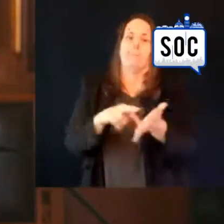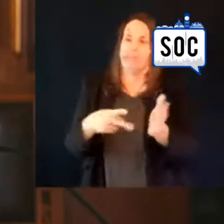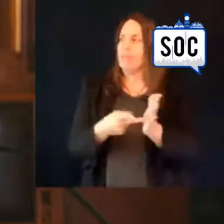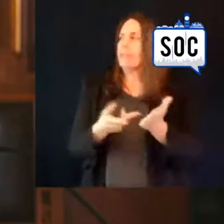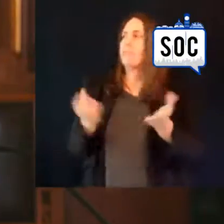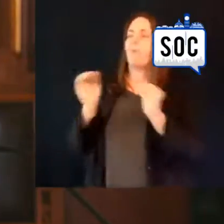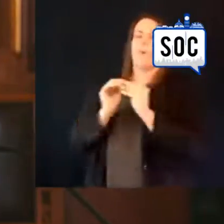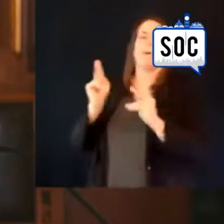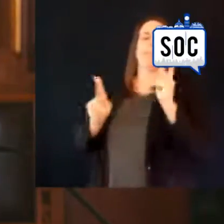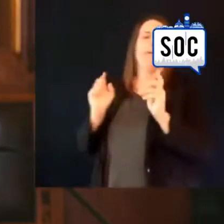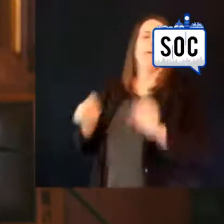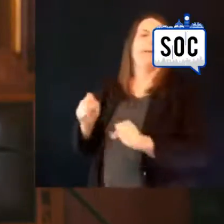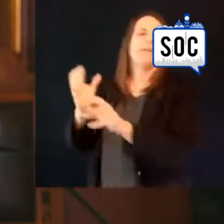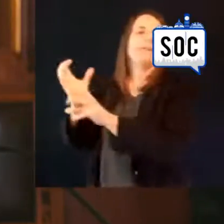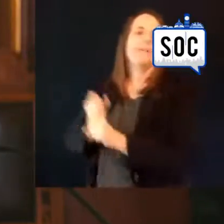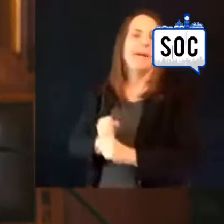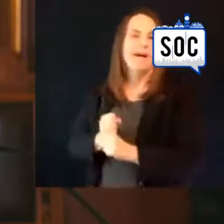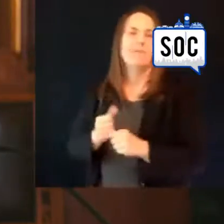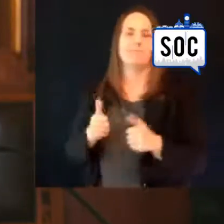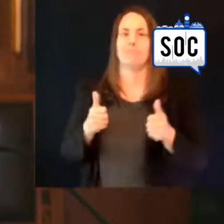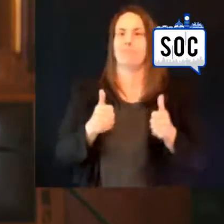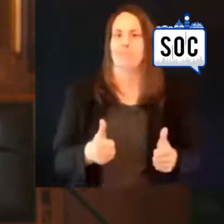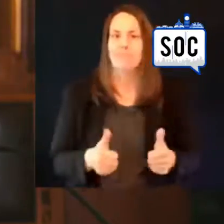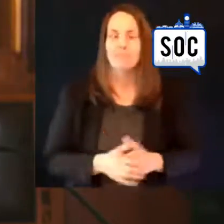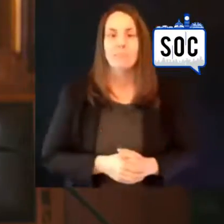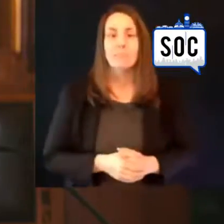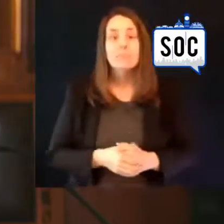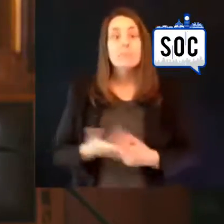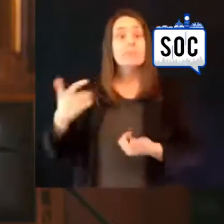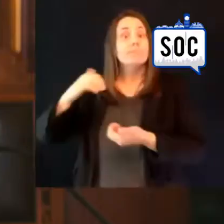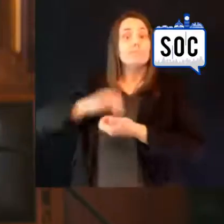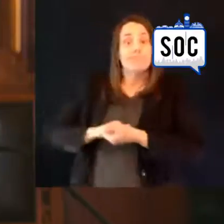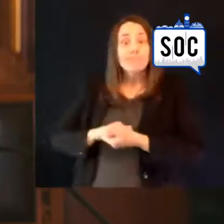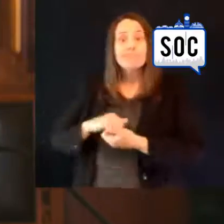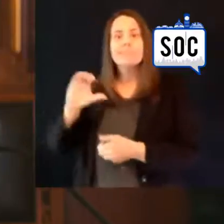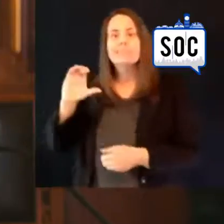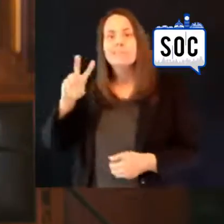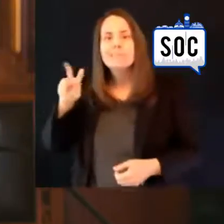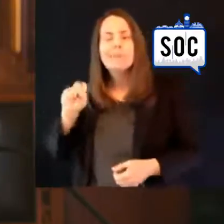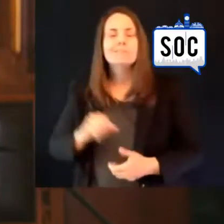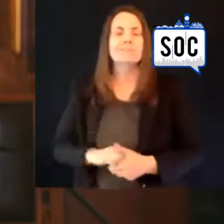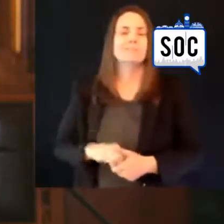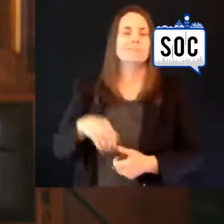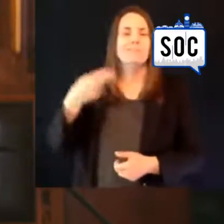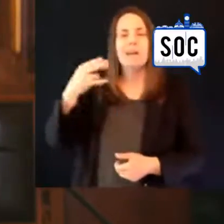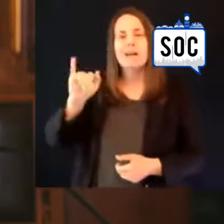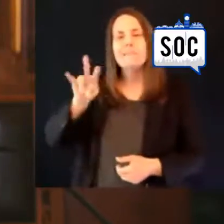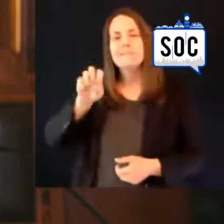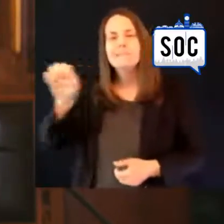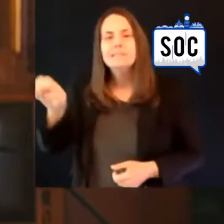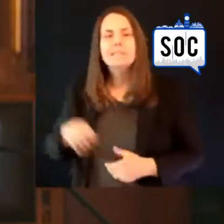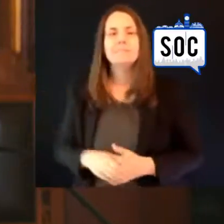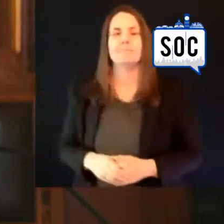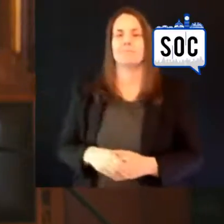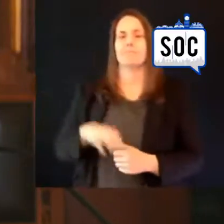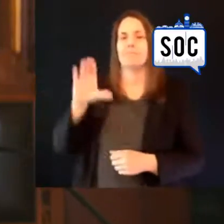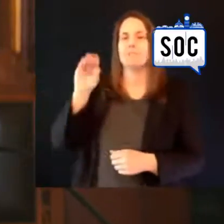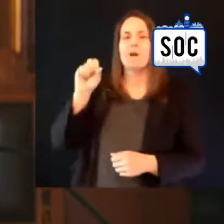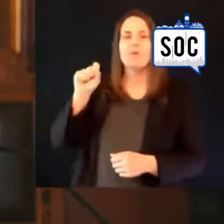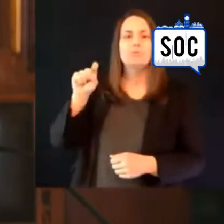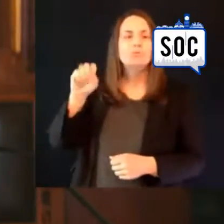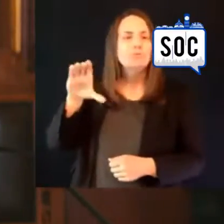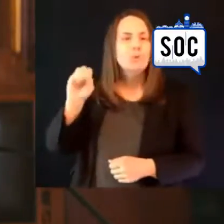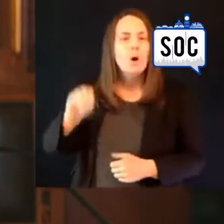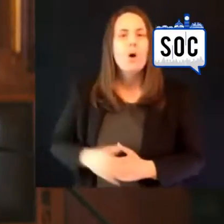CVS, Hy-Vee, and Costco, as well as many other smaller chains. With more and more